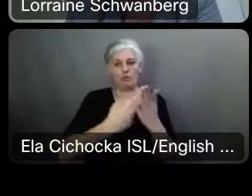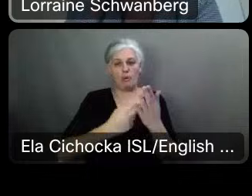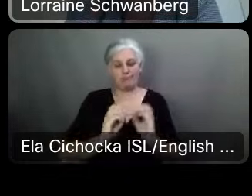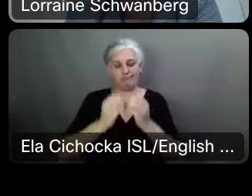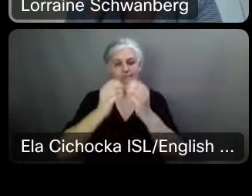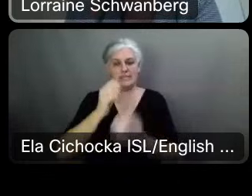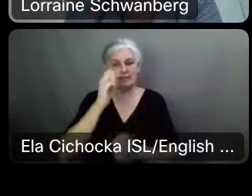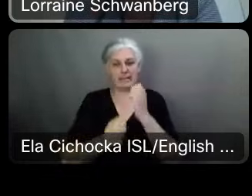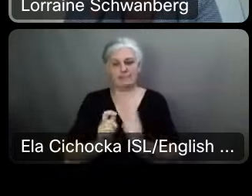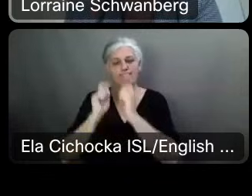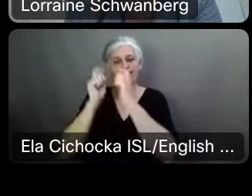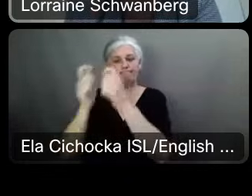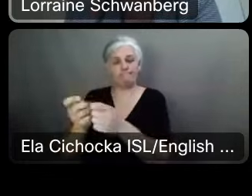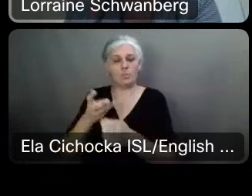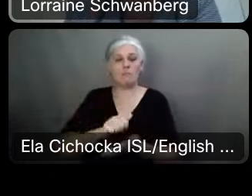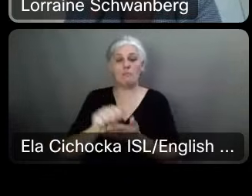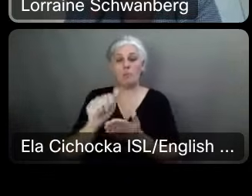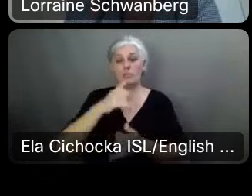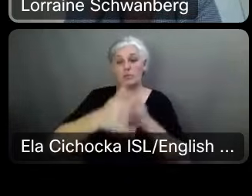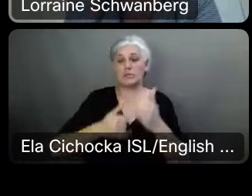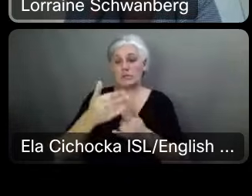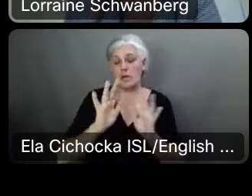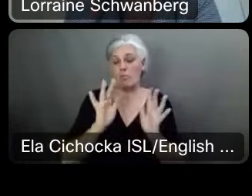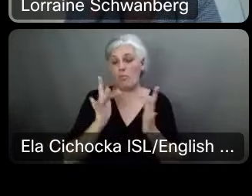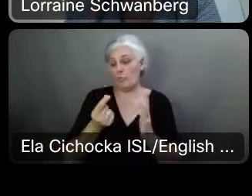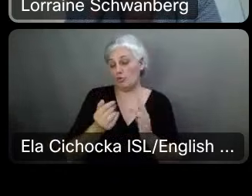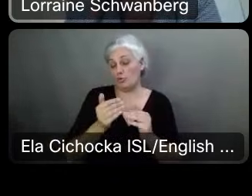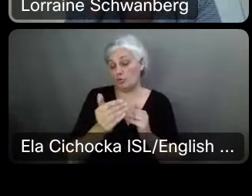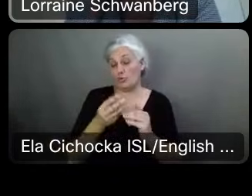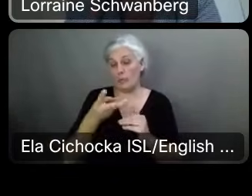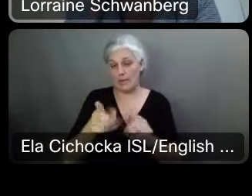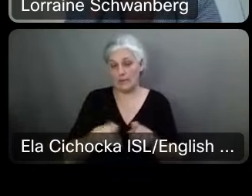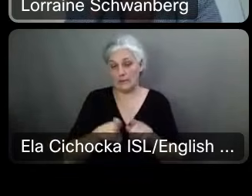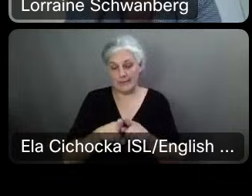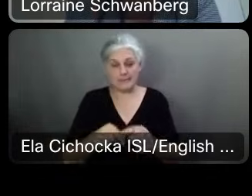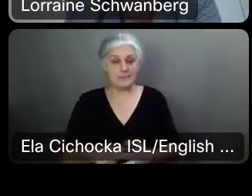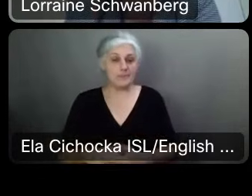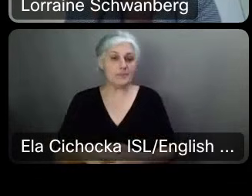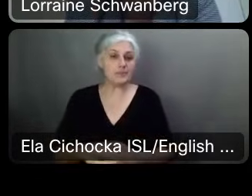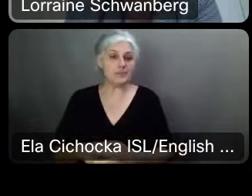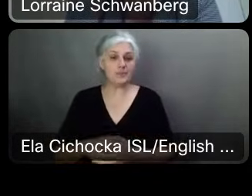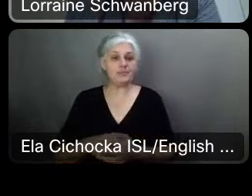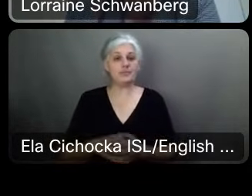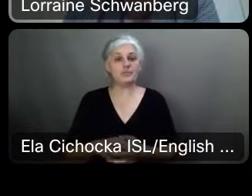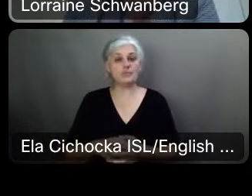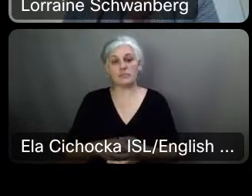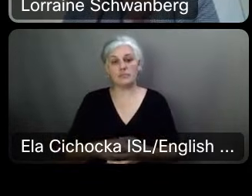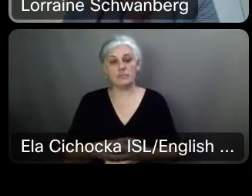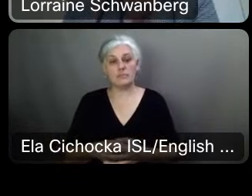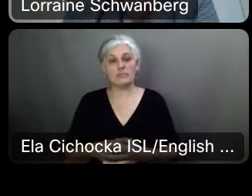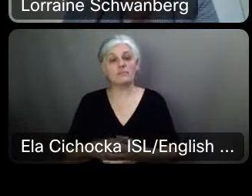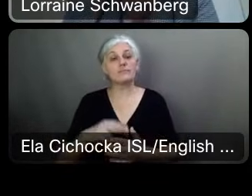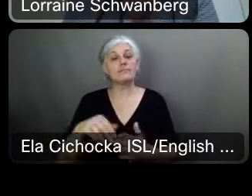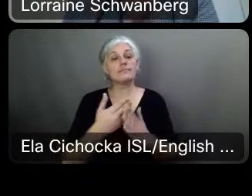and we will be publishing this year's one on our website very soon as well. Next slide. So